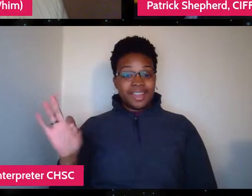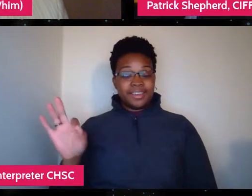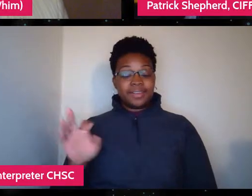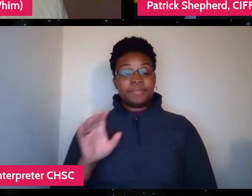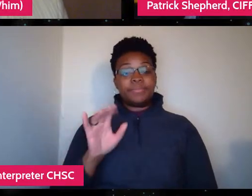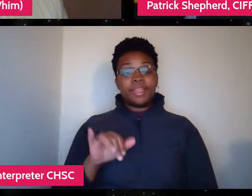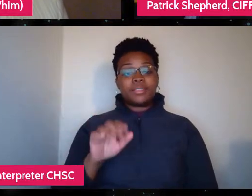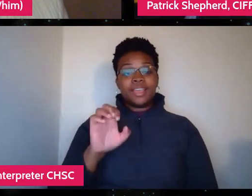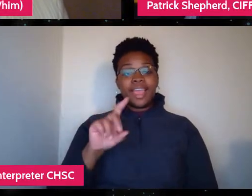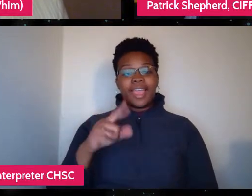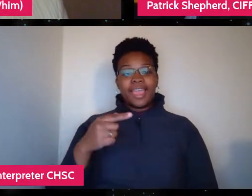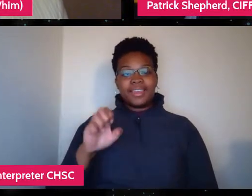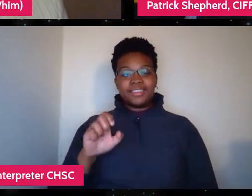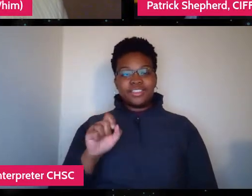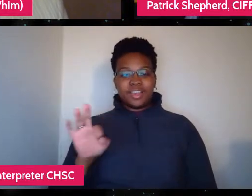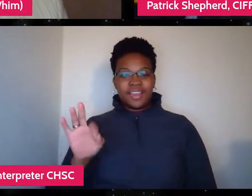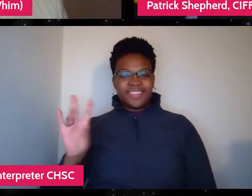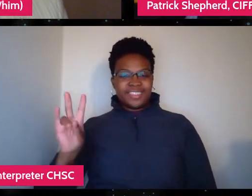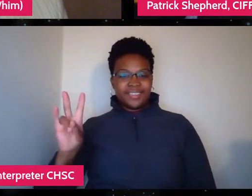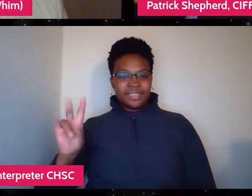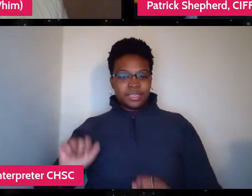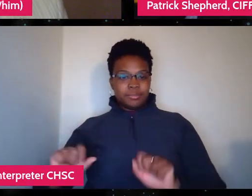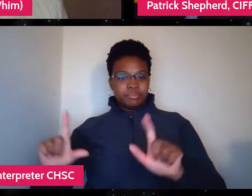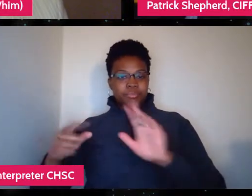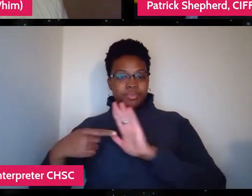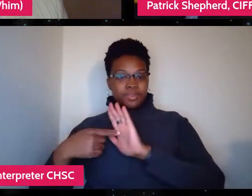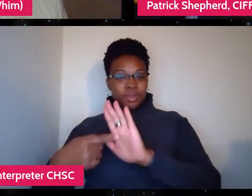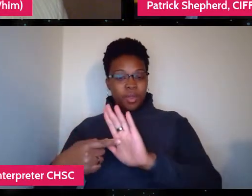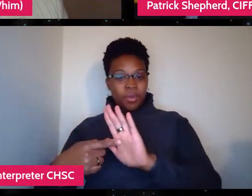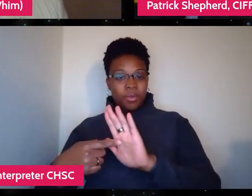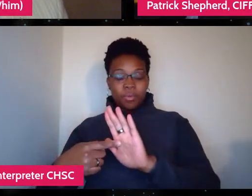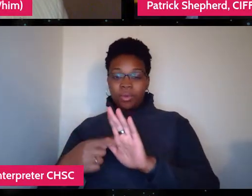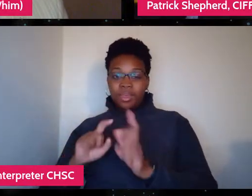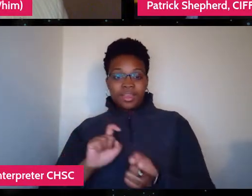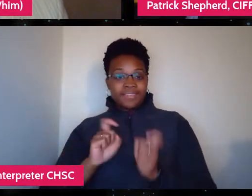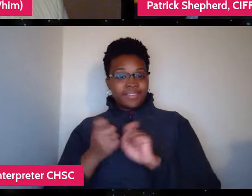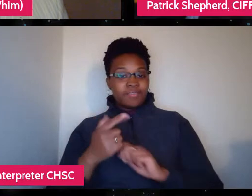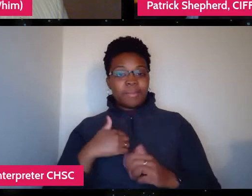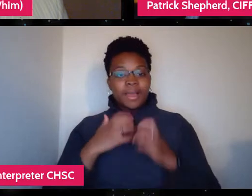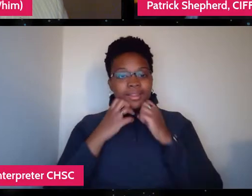17 screened, and it evolved my love for